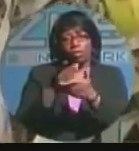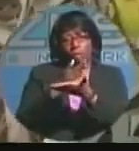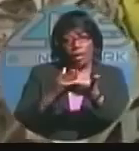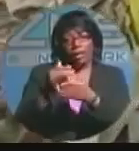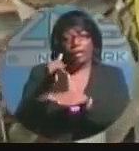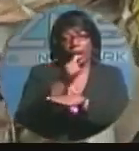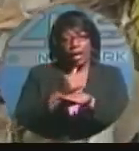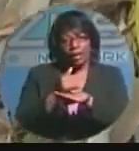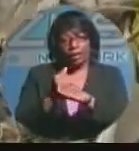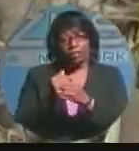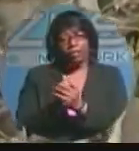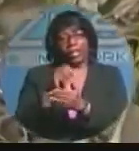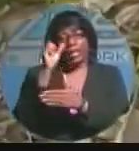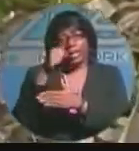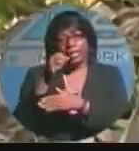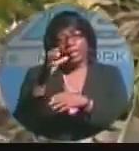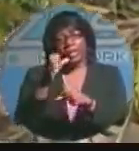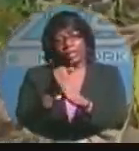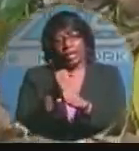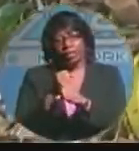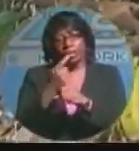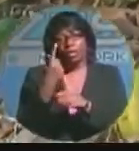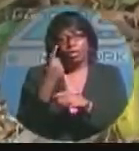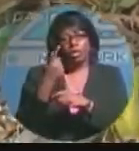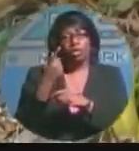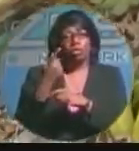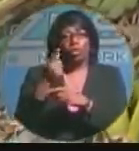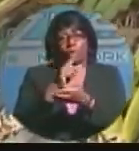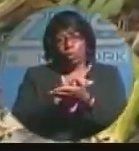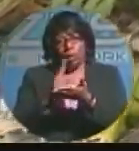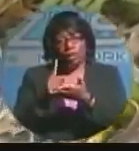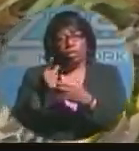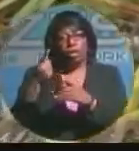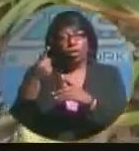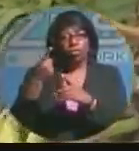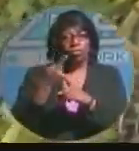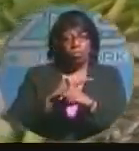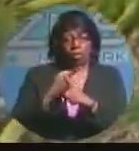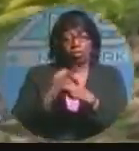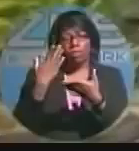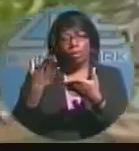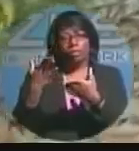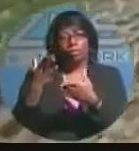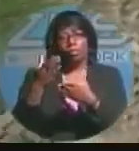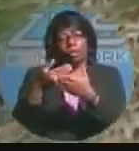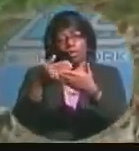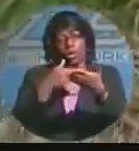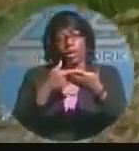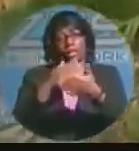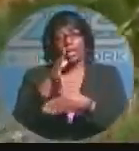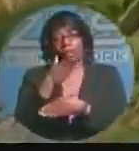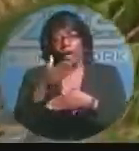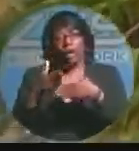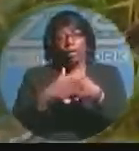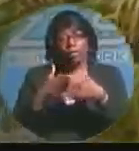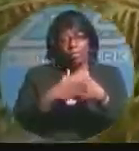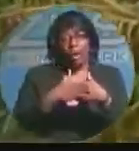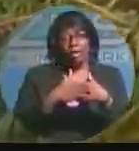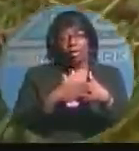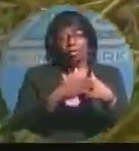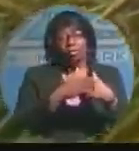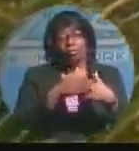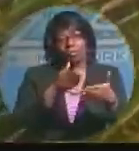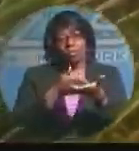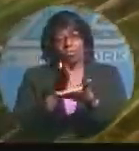It may take a few weeks, months, or even years before farmers fully reproduce their crops in Long Island and for the roadway in Cat Island to be fully